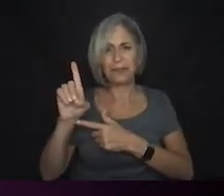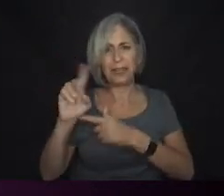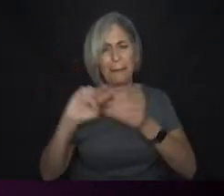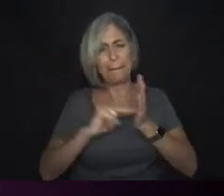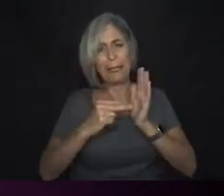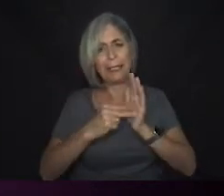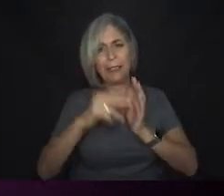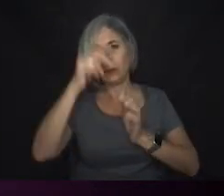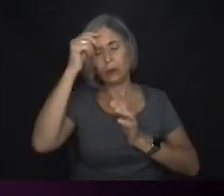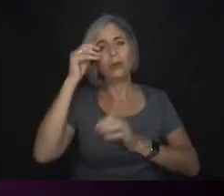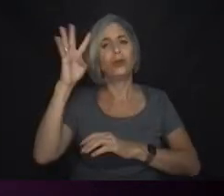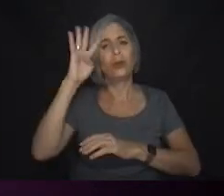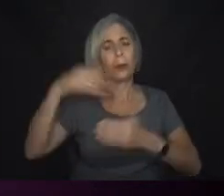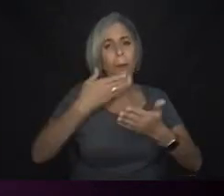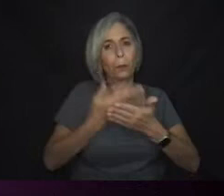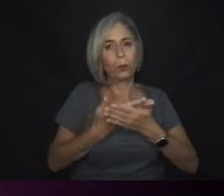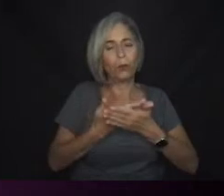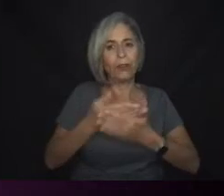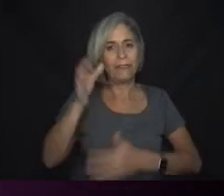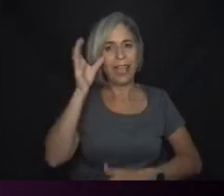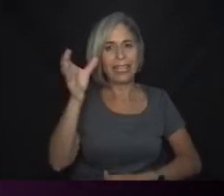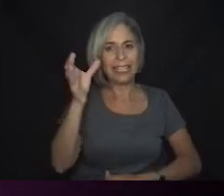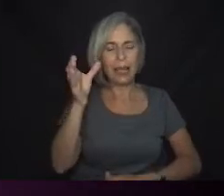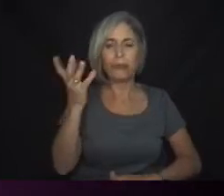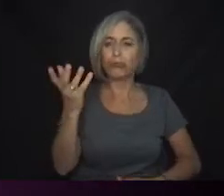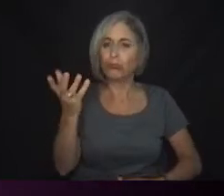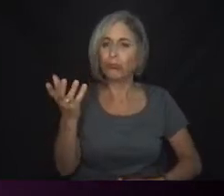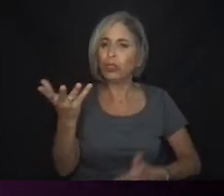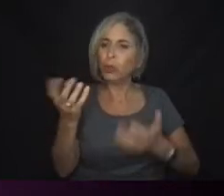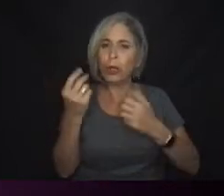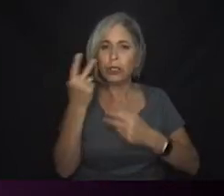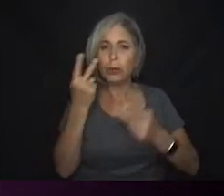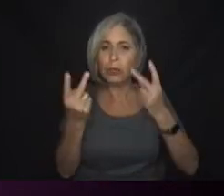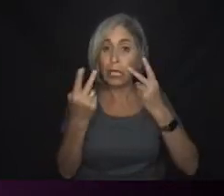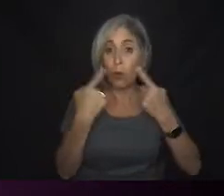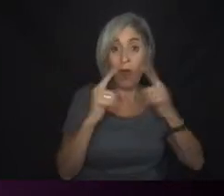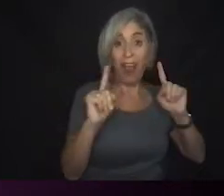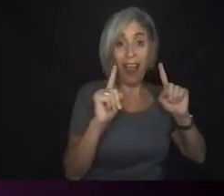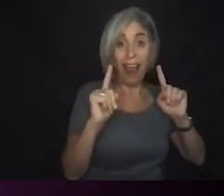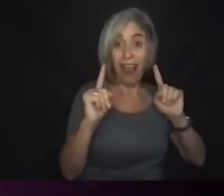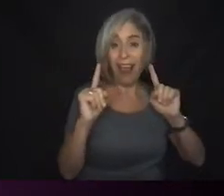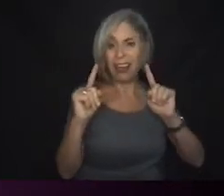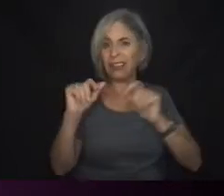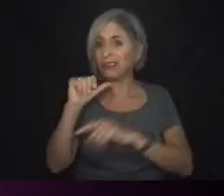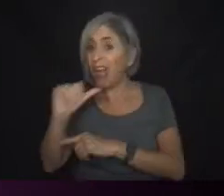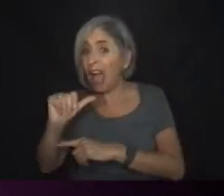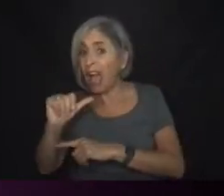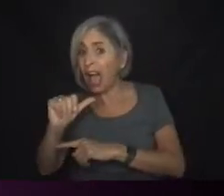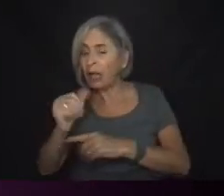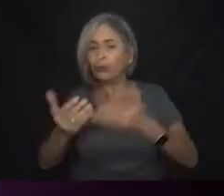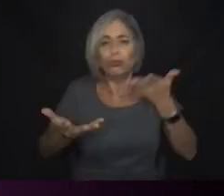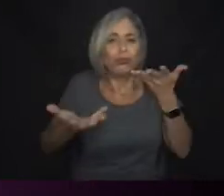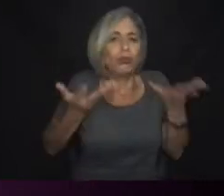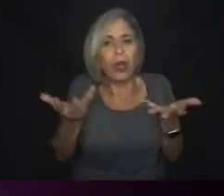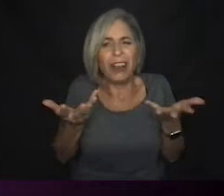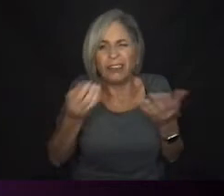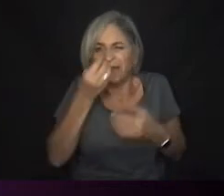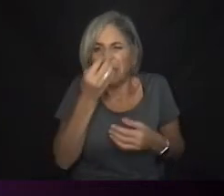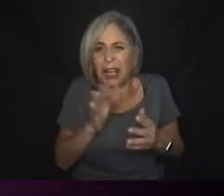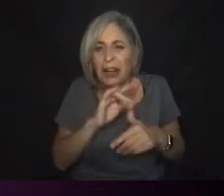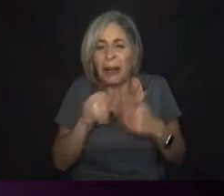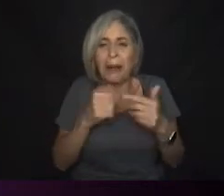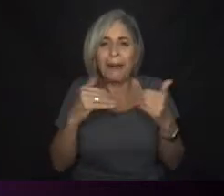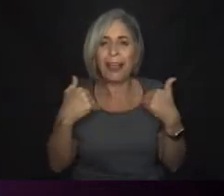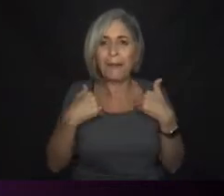you're creating a proof of concept, you're just kind of putting stuff together. You want to see, does it work, does it not? You don't really care much about